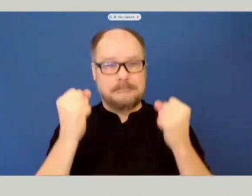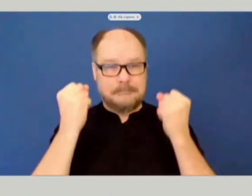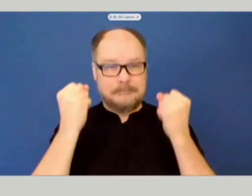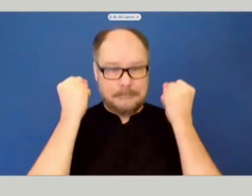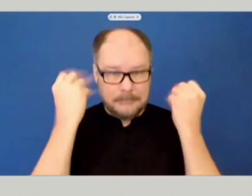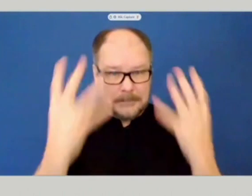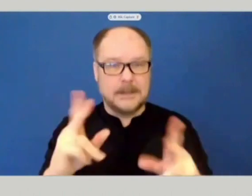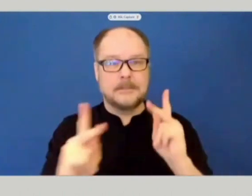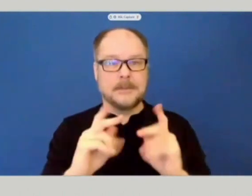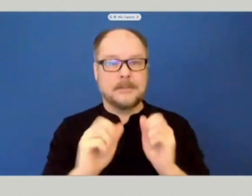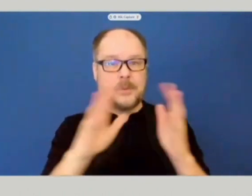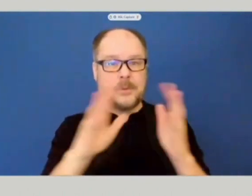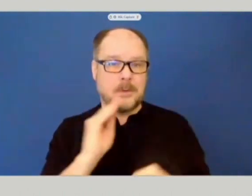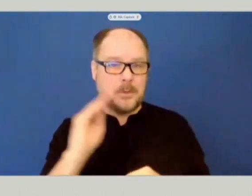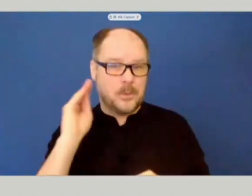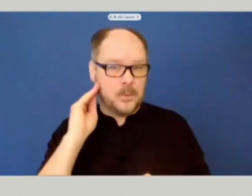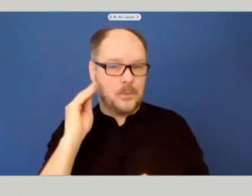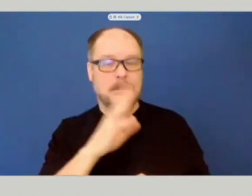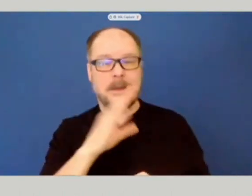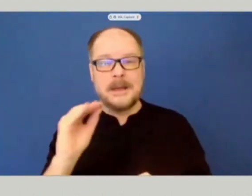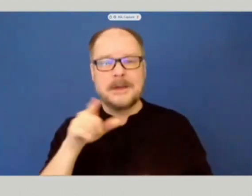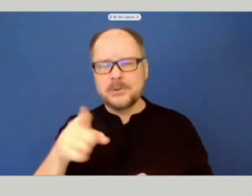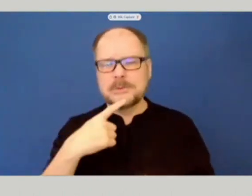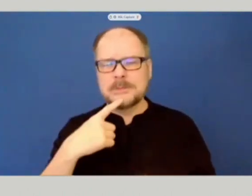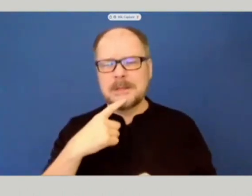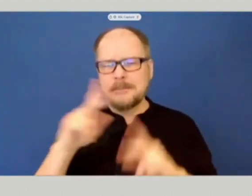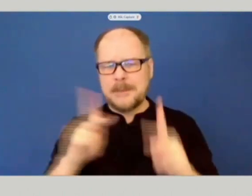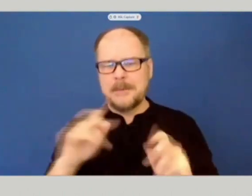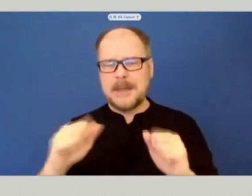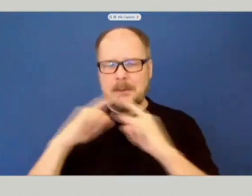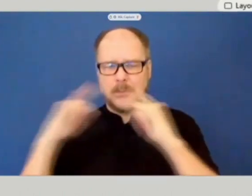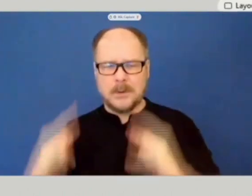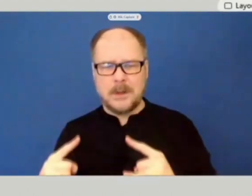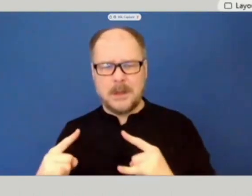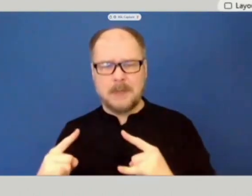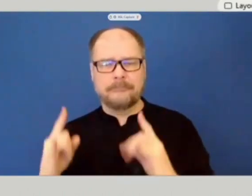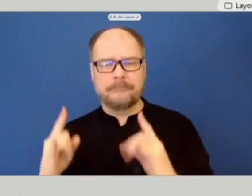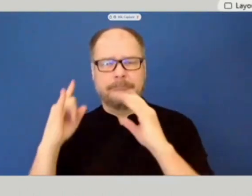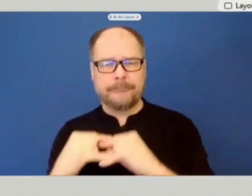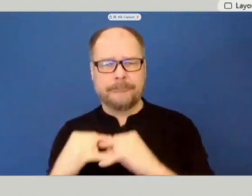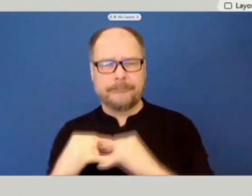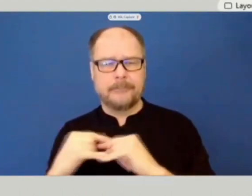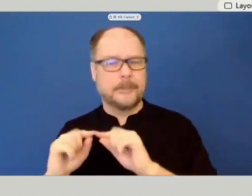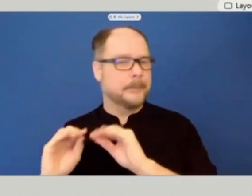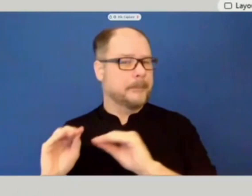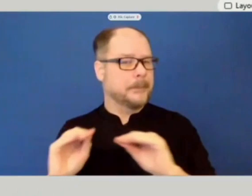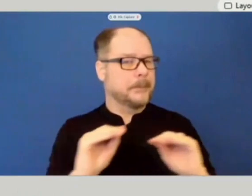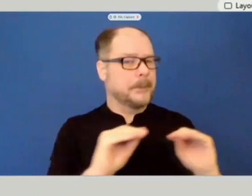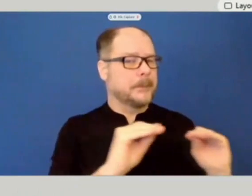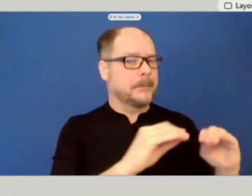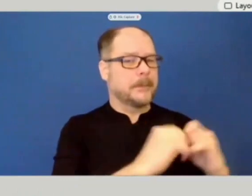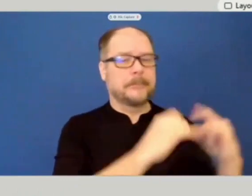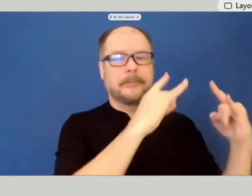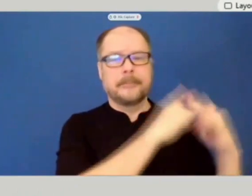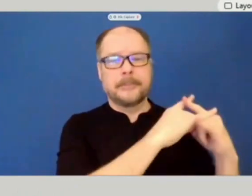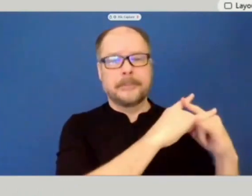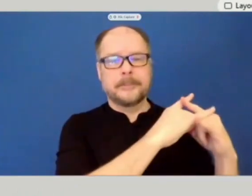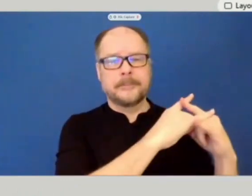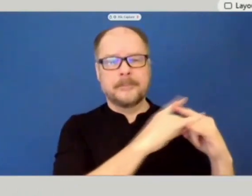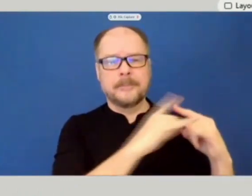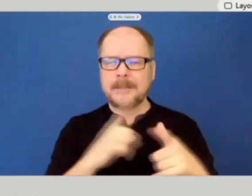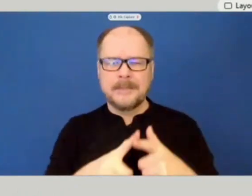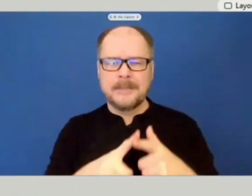that there's really nothing to prevent these people from going from one encampment to another encampment to another encampment. But how do we make sure that something like this